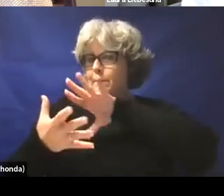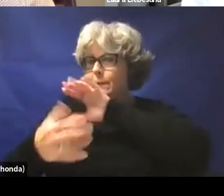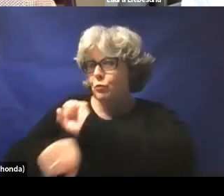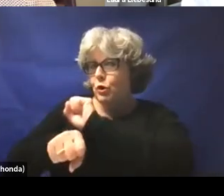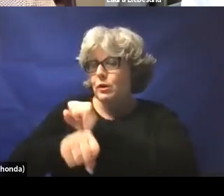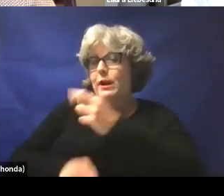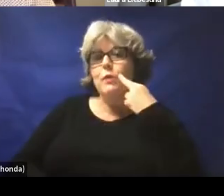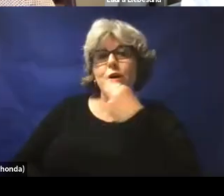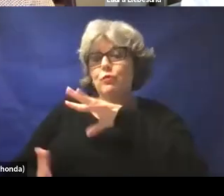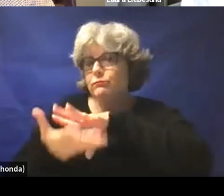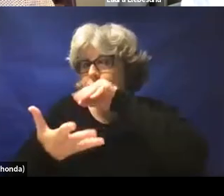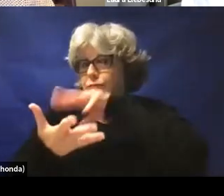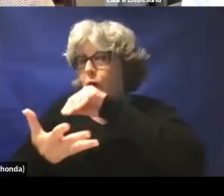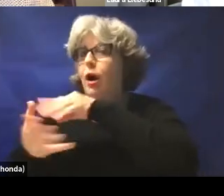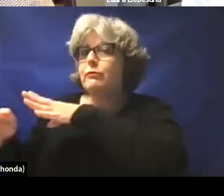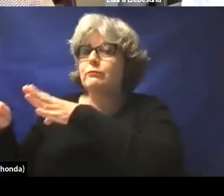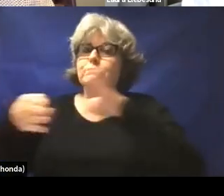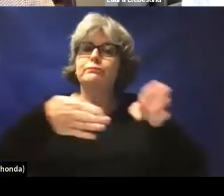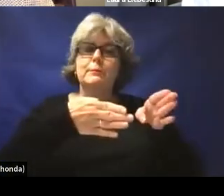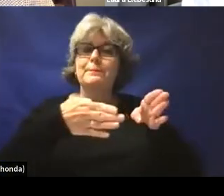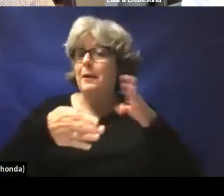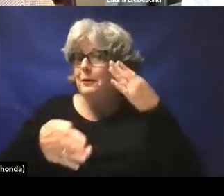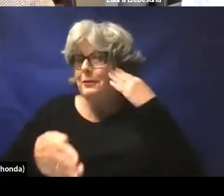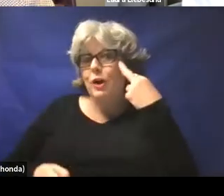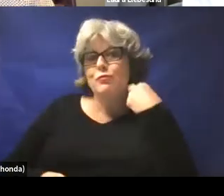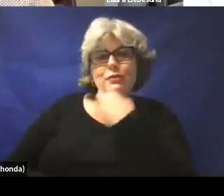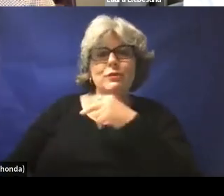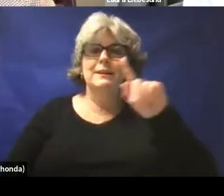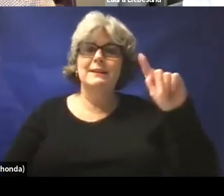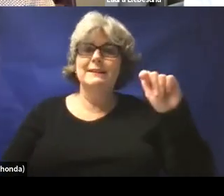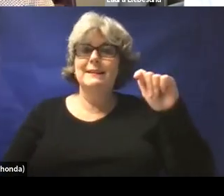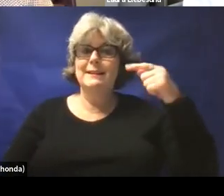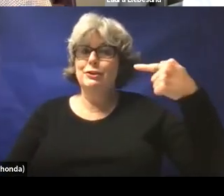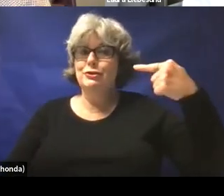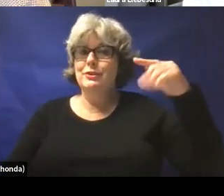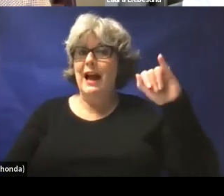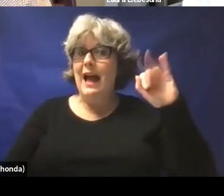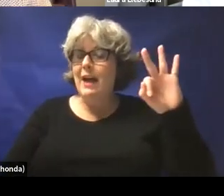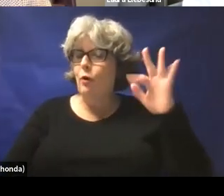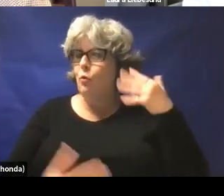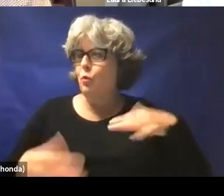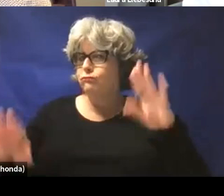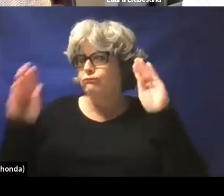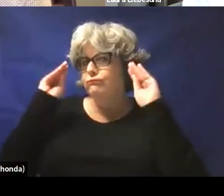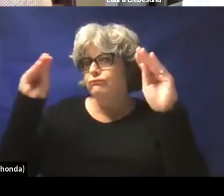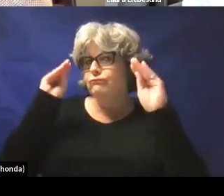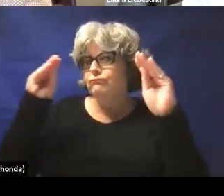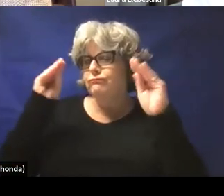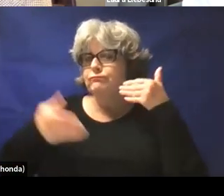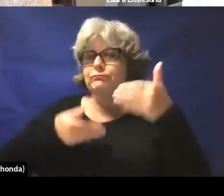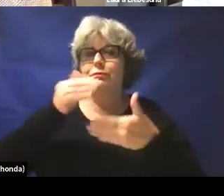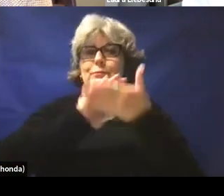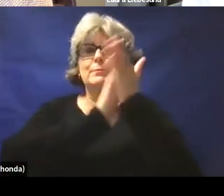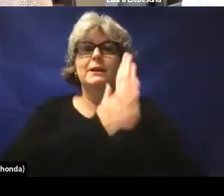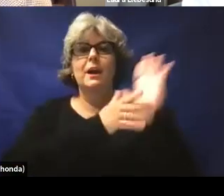skill sets. And actually TGIF was responsible for training a whole generation of bartenders that went on to become